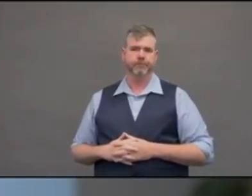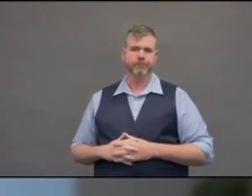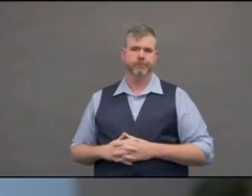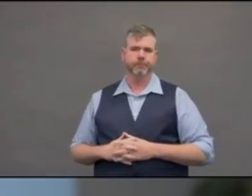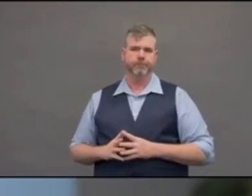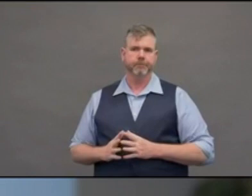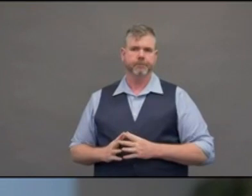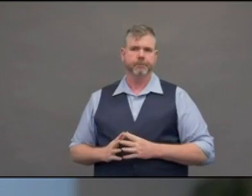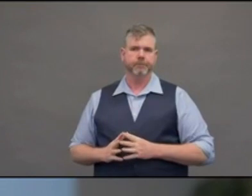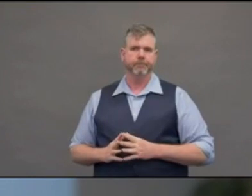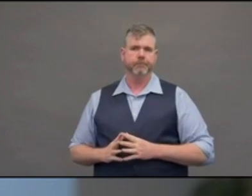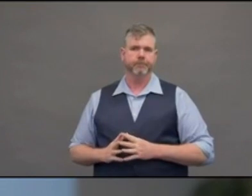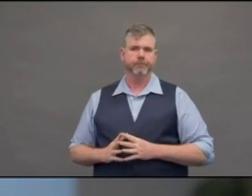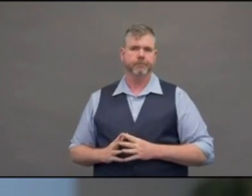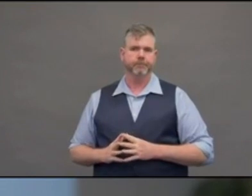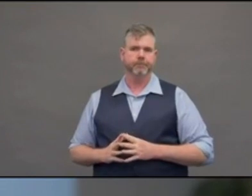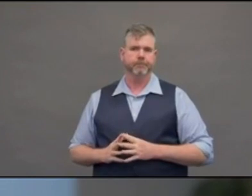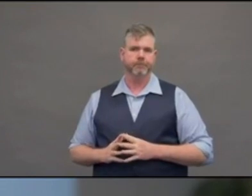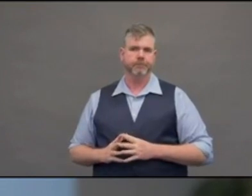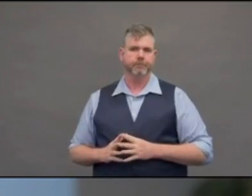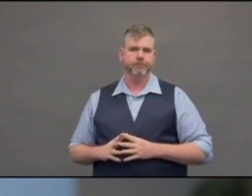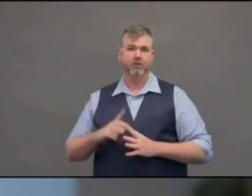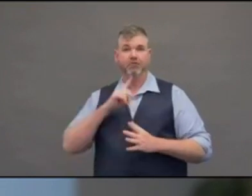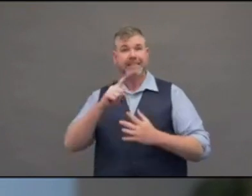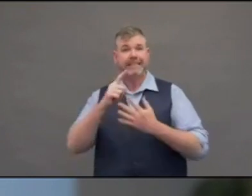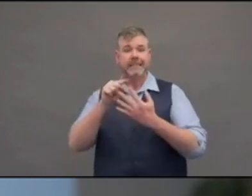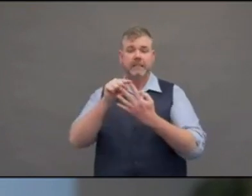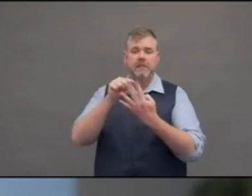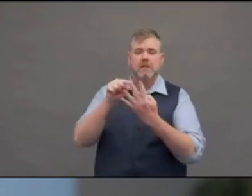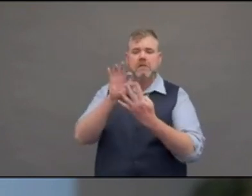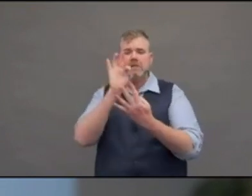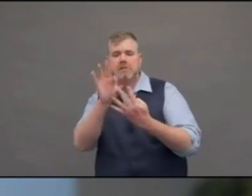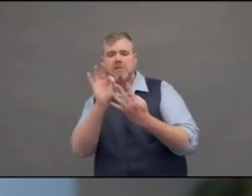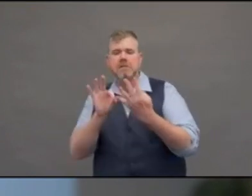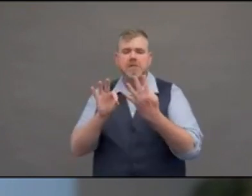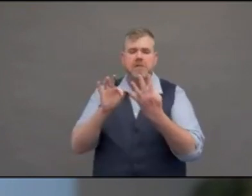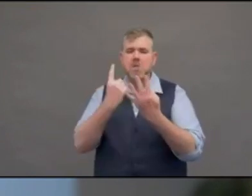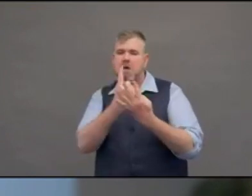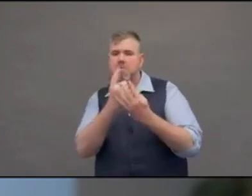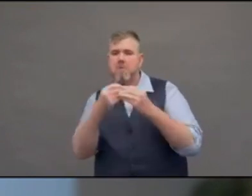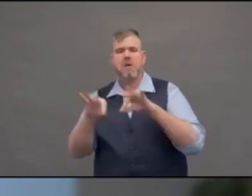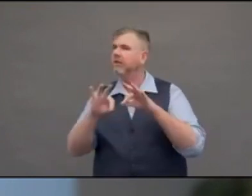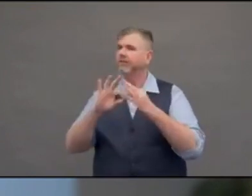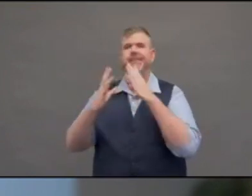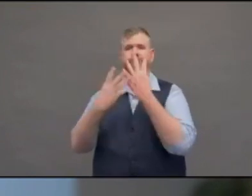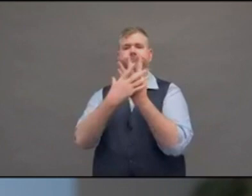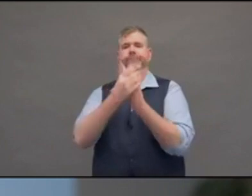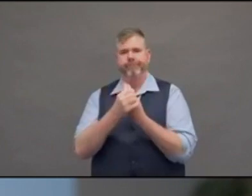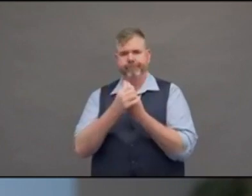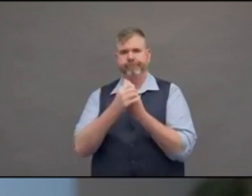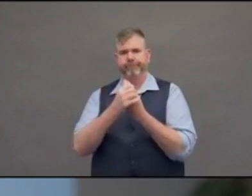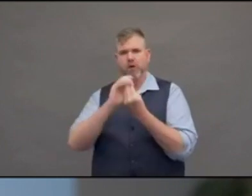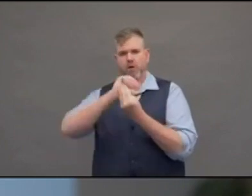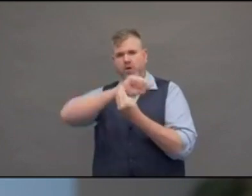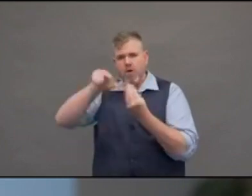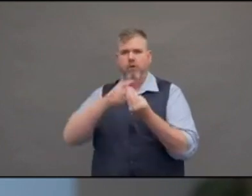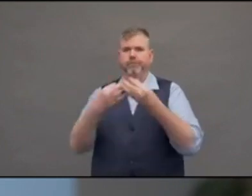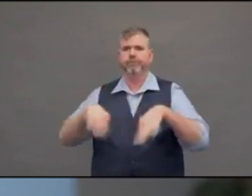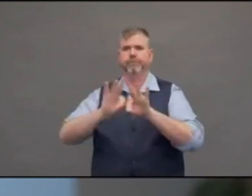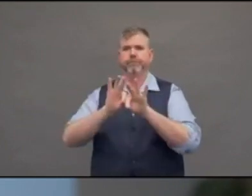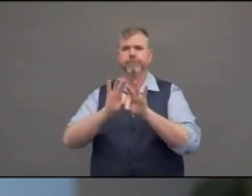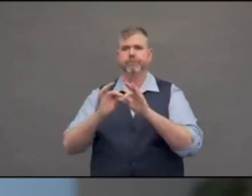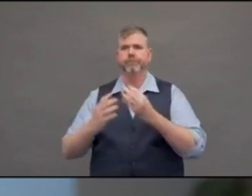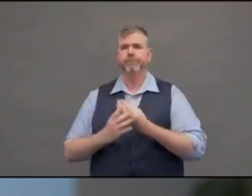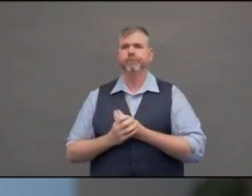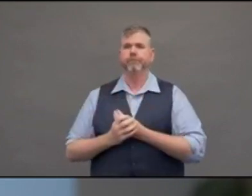in the Bay Area believed was a critical metric to look at. But there are other things too, so it's also not an exclusive set of